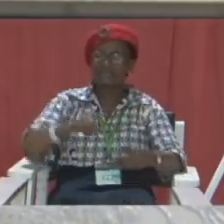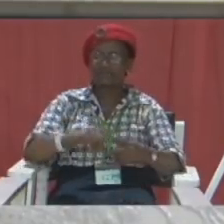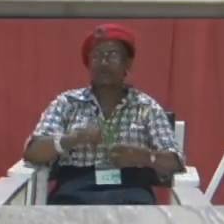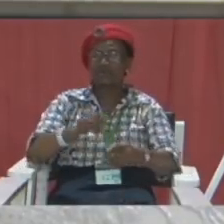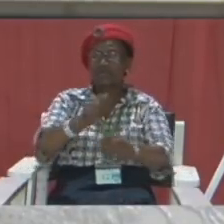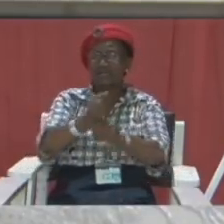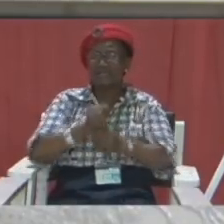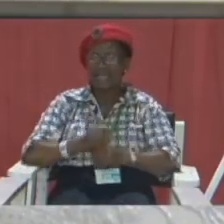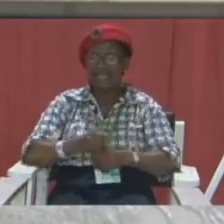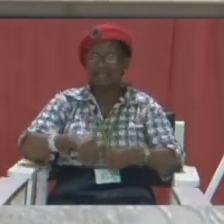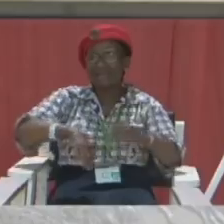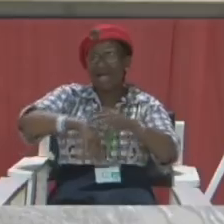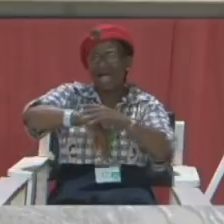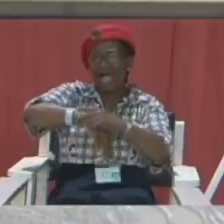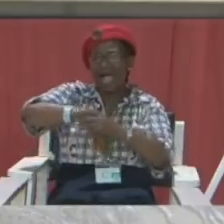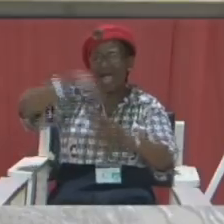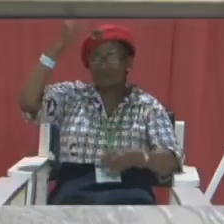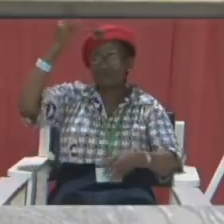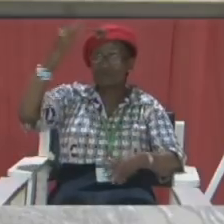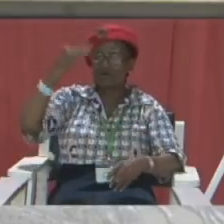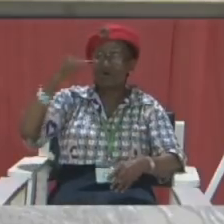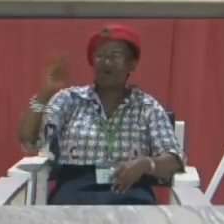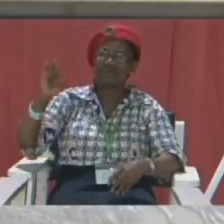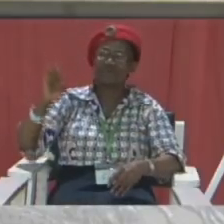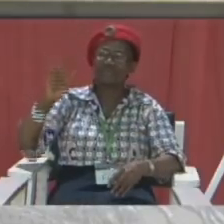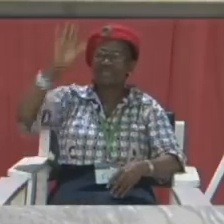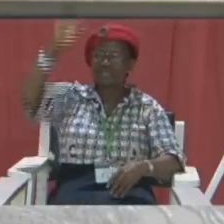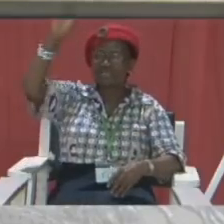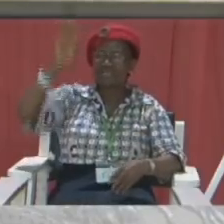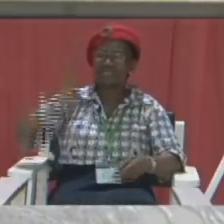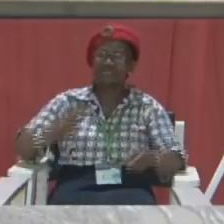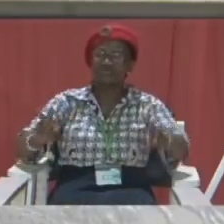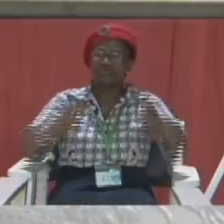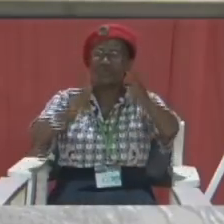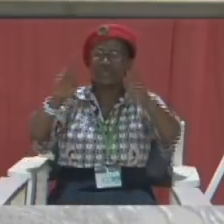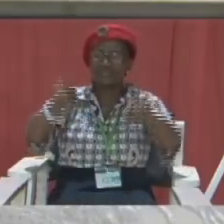them. Ma lati kuro lona ka le ba tun won se.